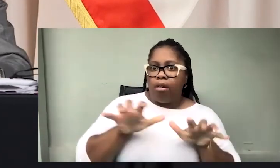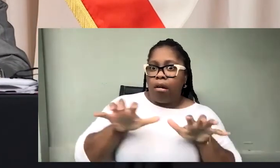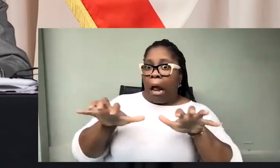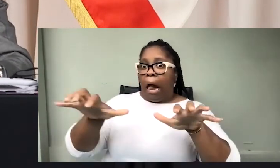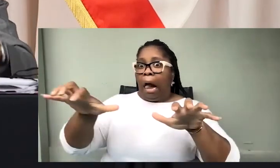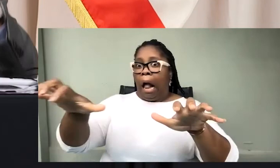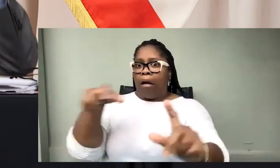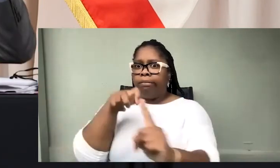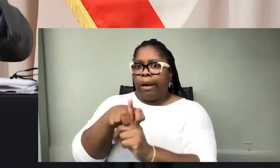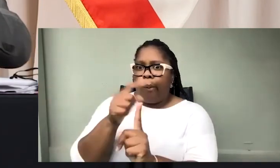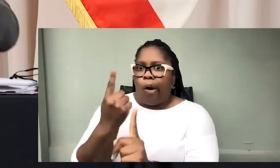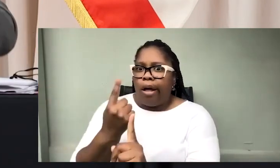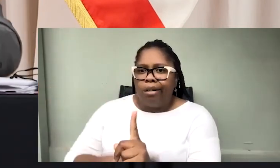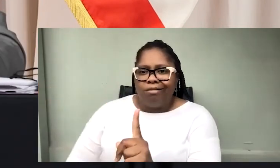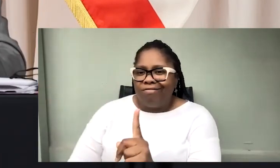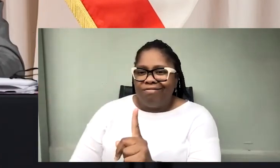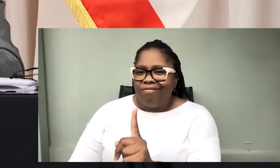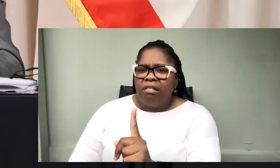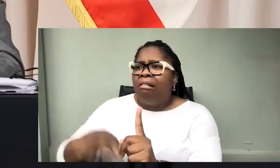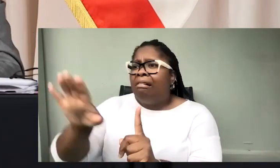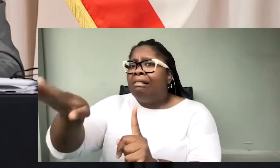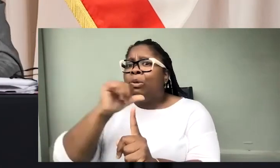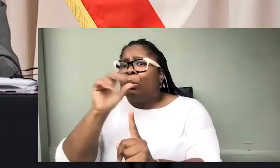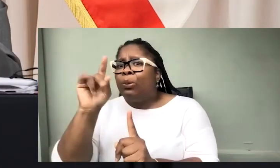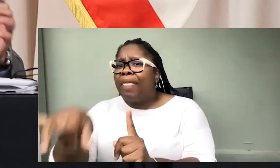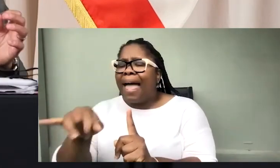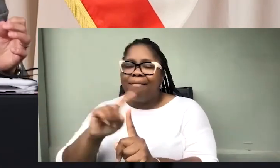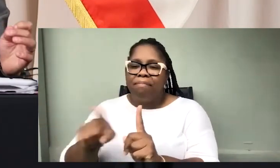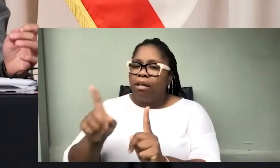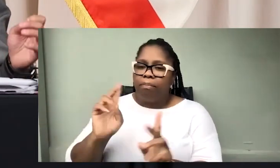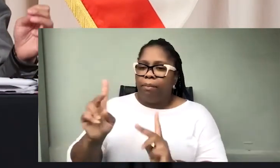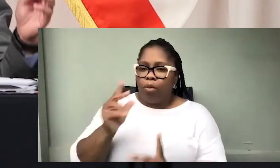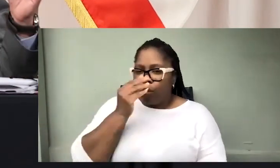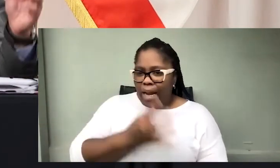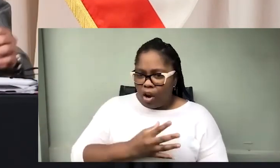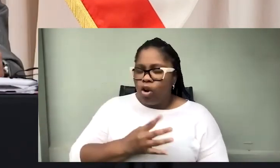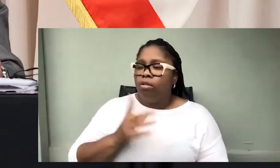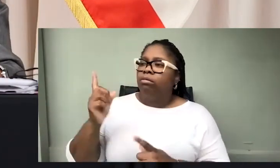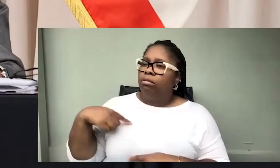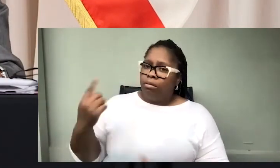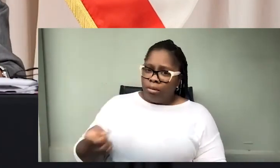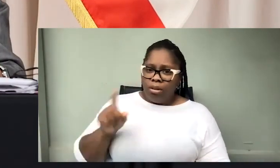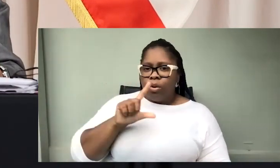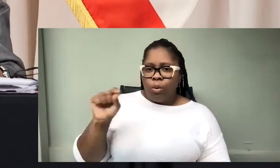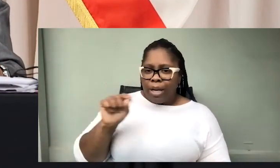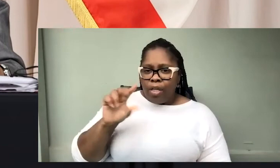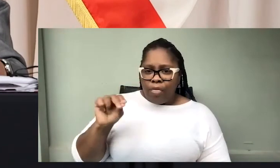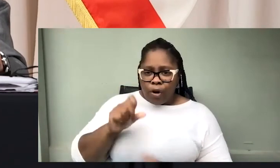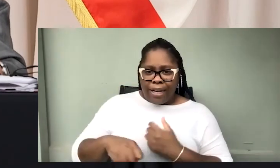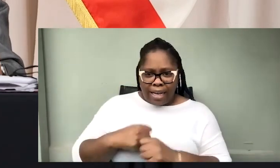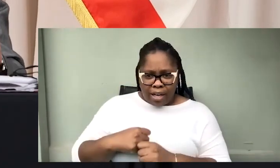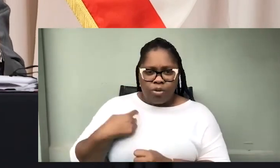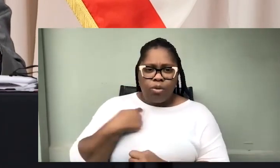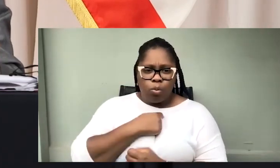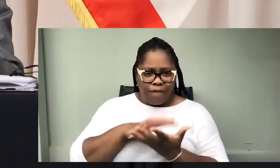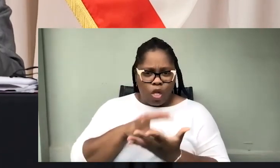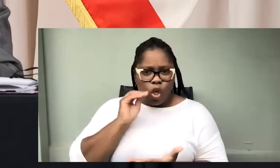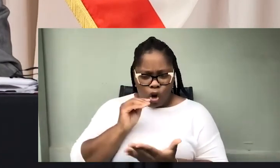people, right? And you're trying to deter others from acting badly. But I think what we've learned in the last 20 to 30 years is the